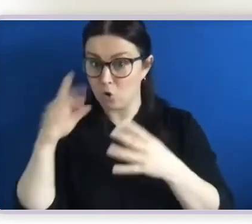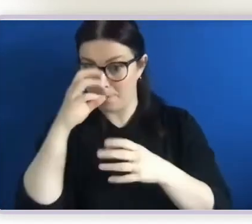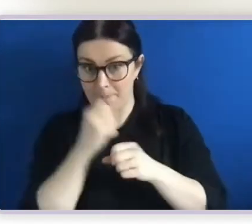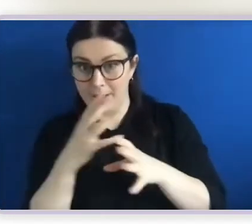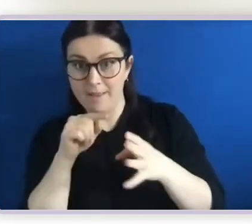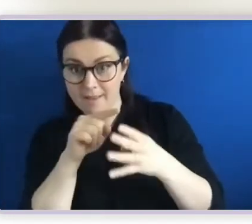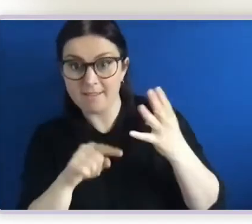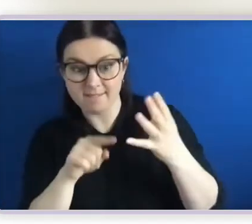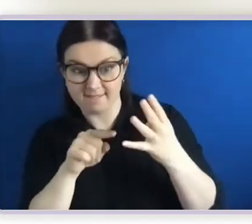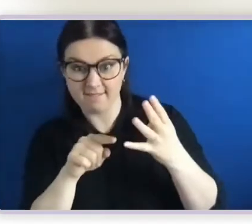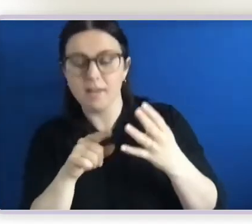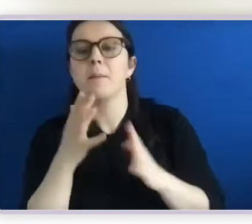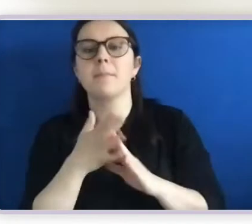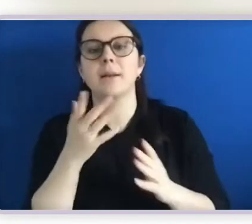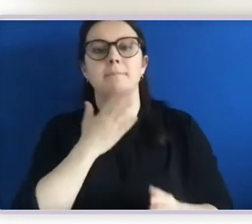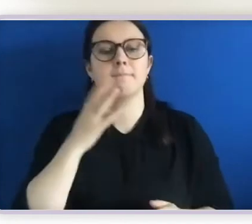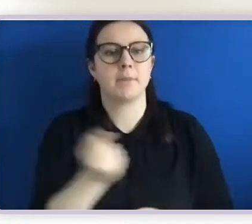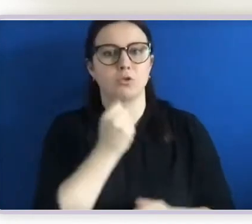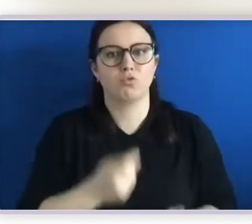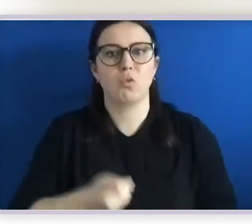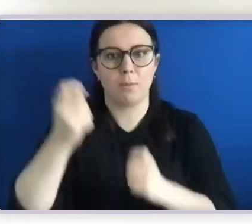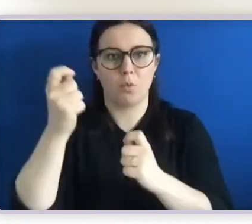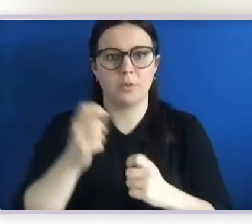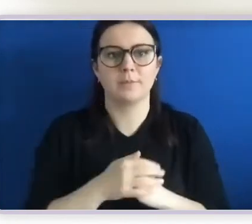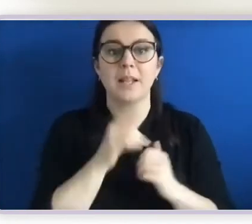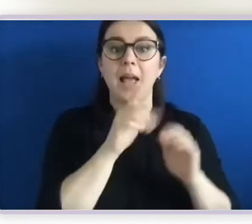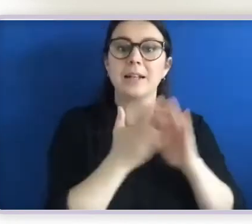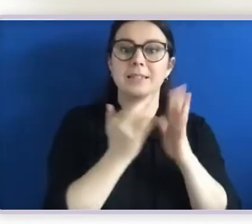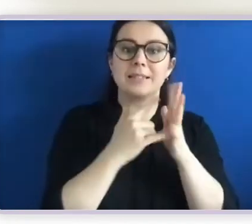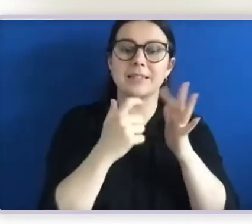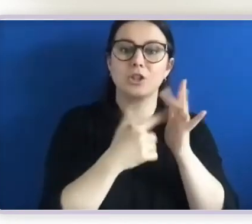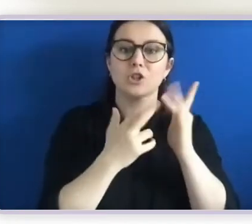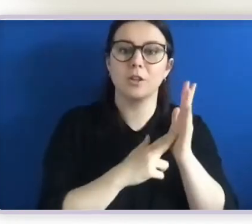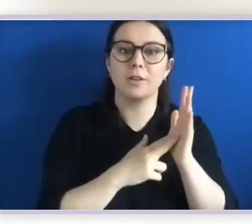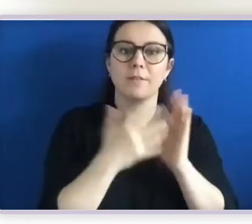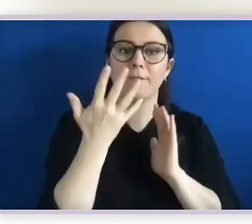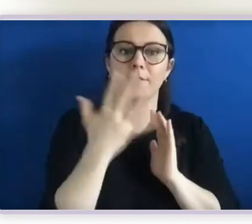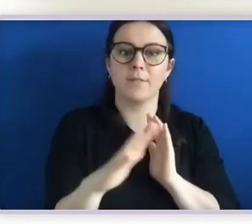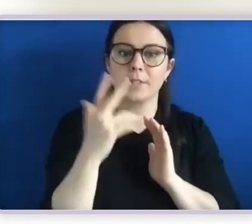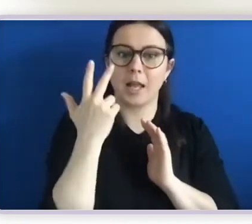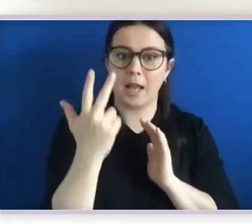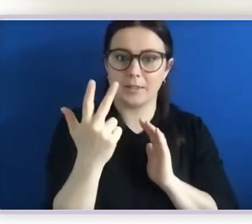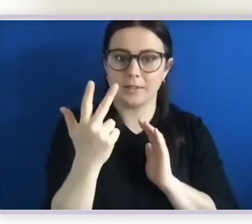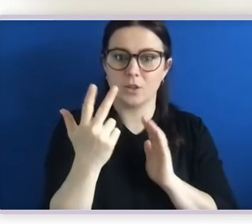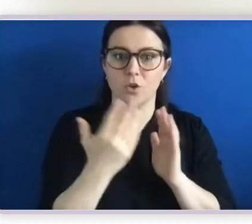So this is set out in section 58 of the Act, the Disability Services Safeguard Act.